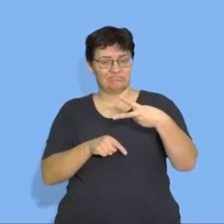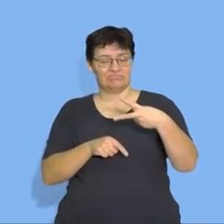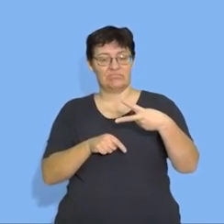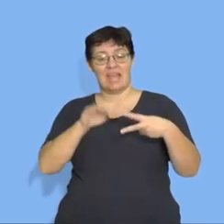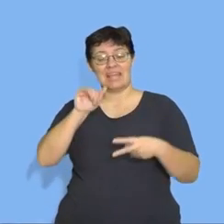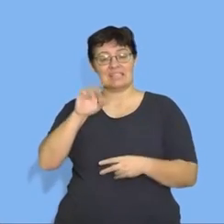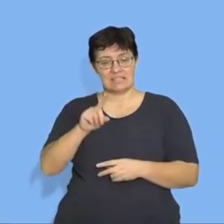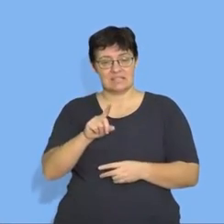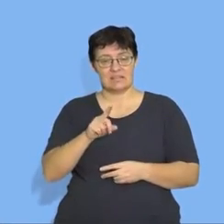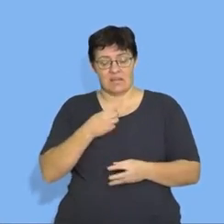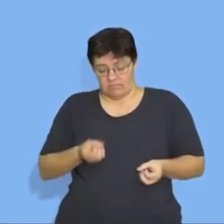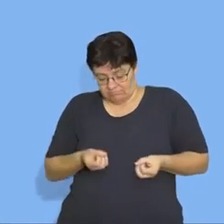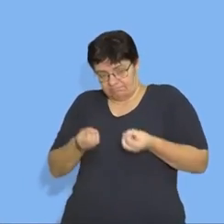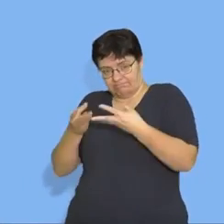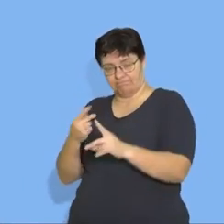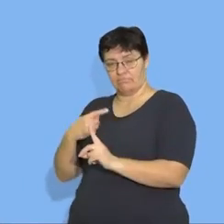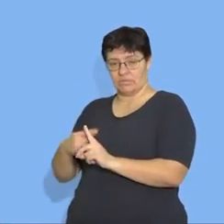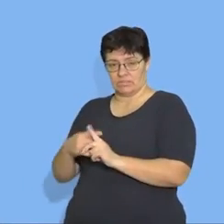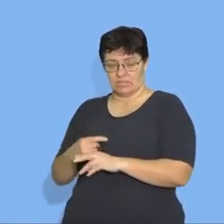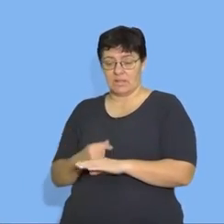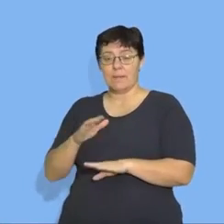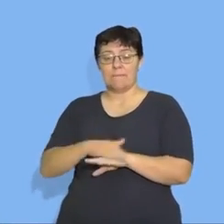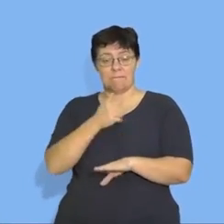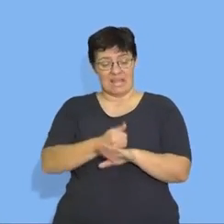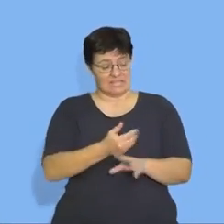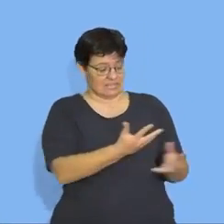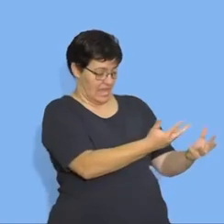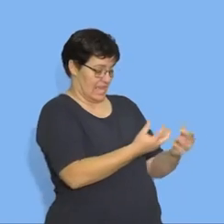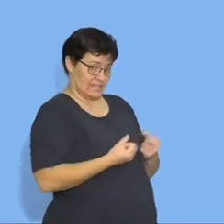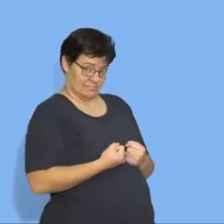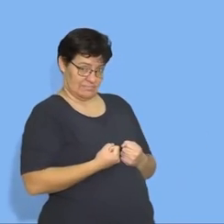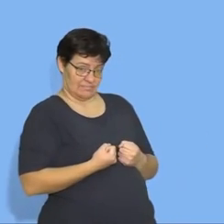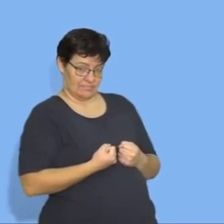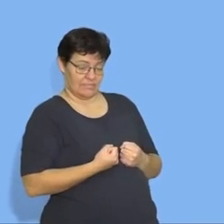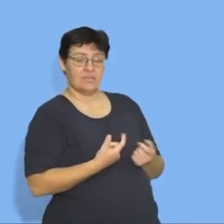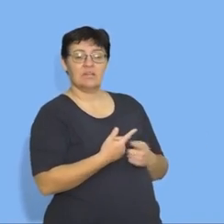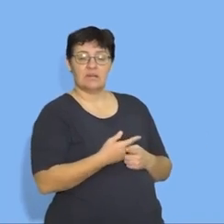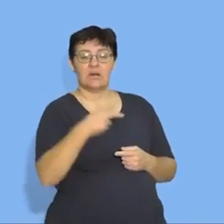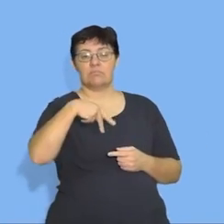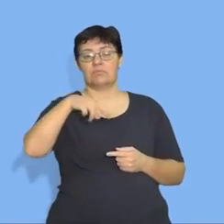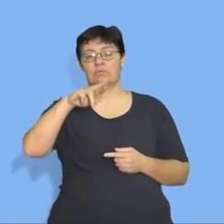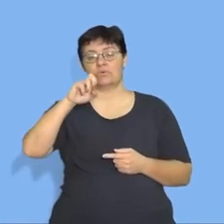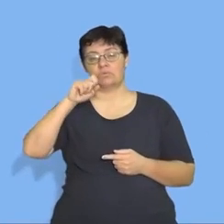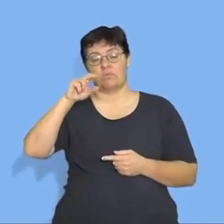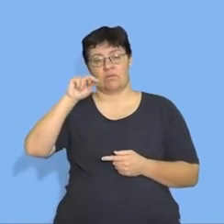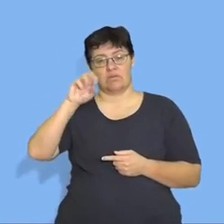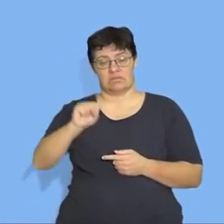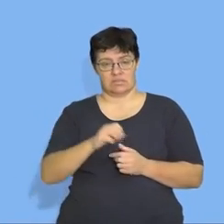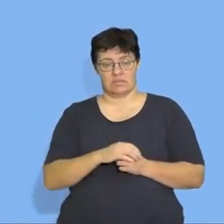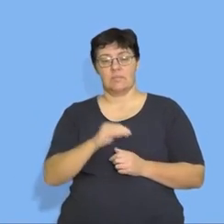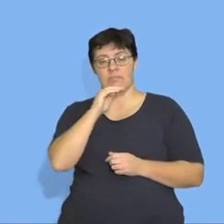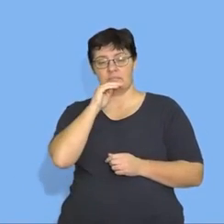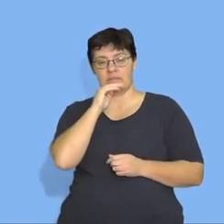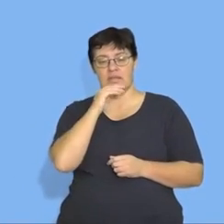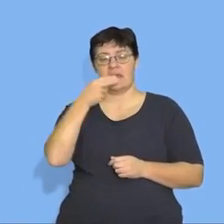is a proton donor, while a base is a proton acceptor. And when we talk of protons, we talk about, the